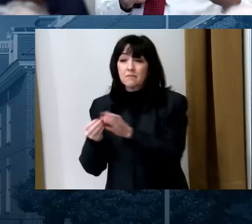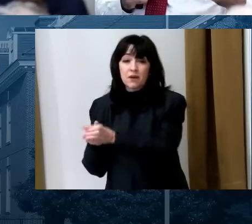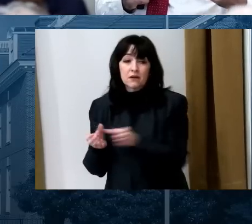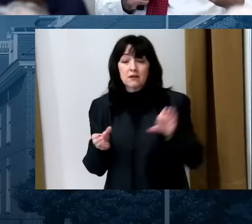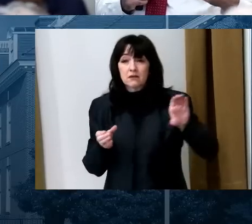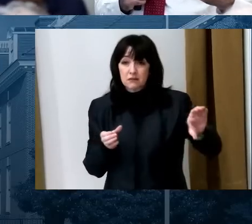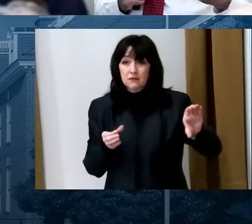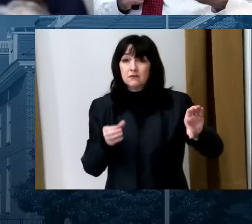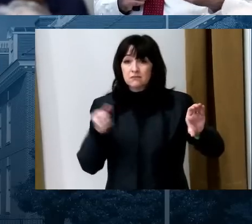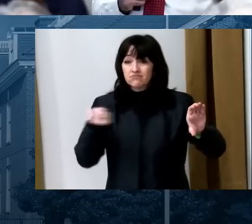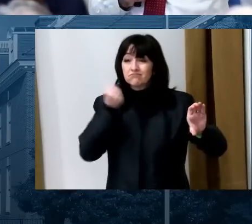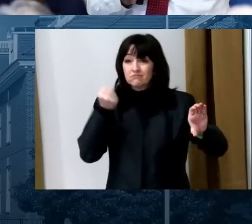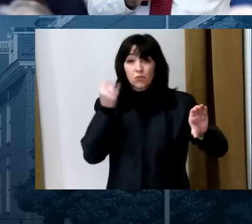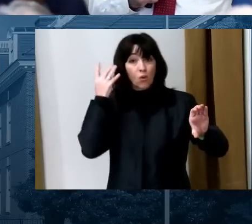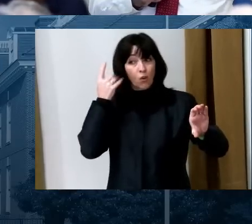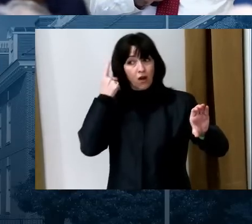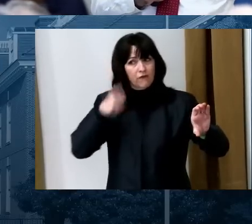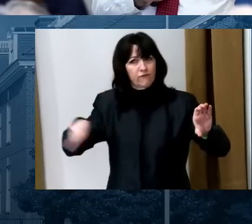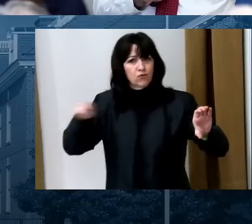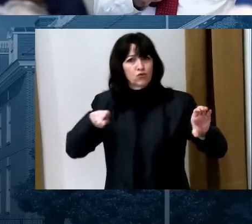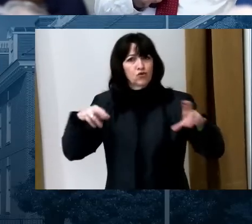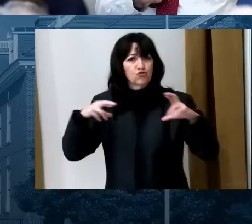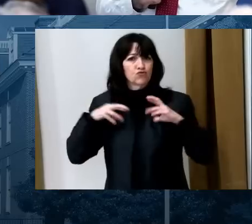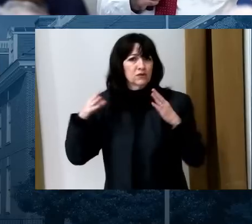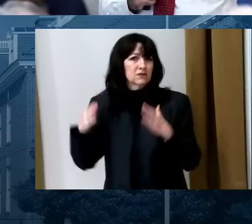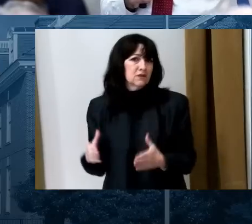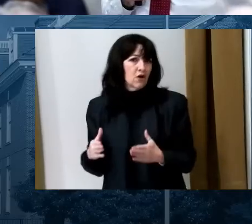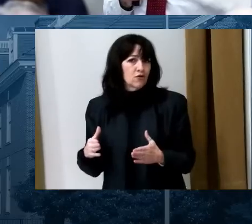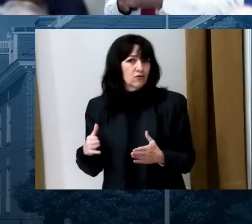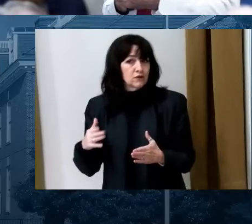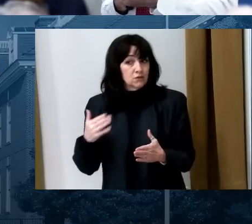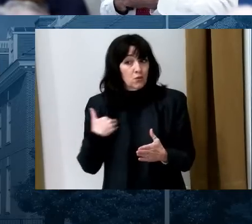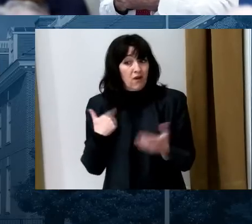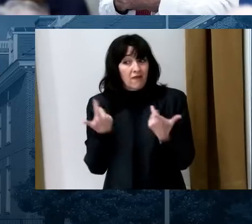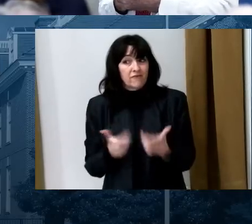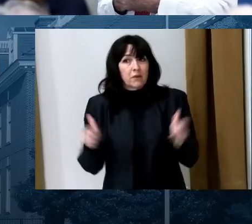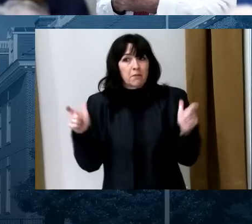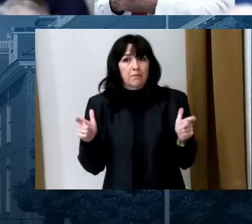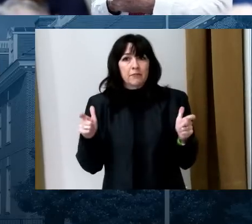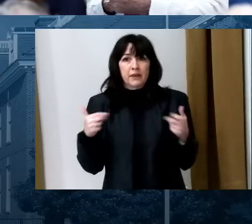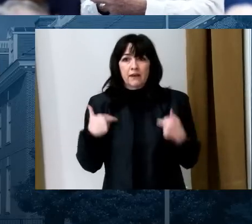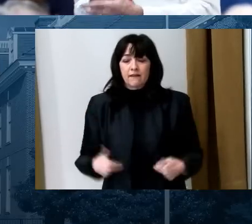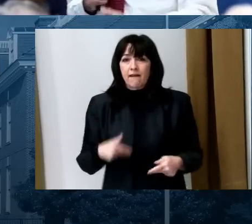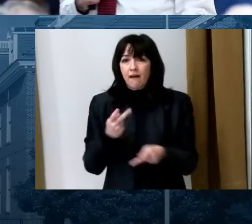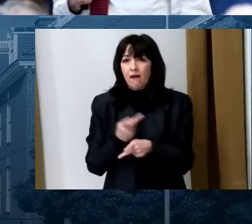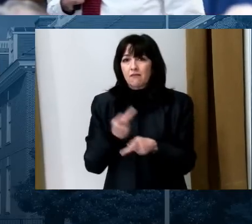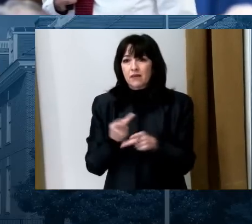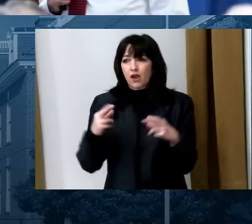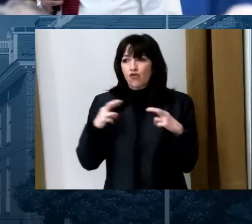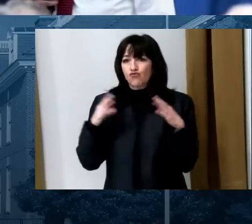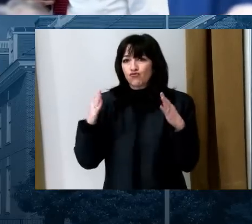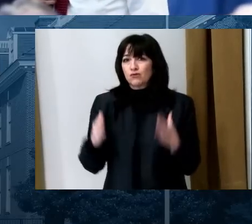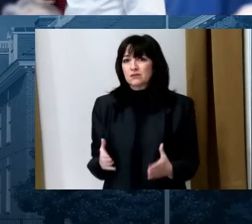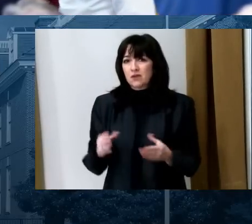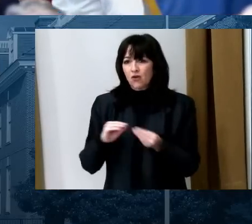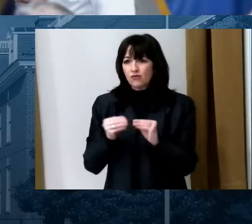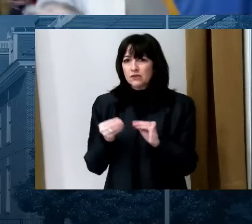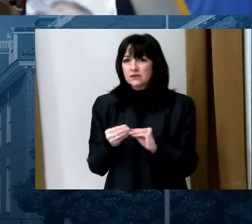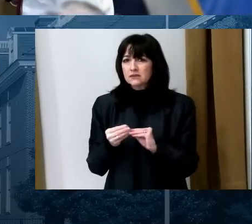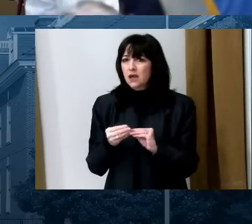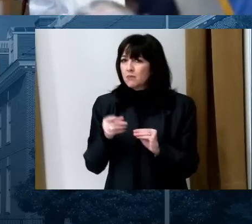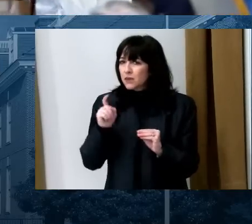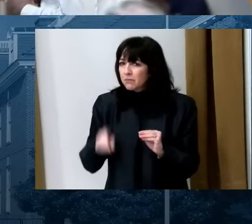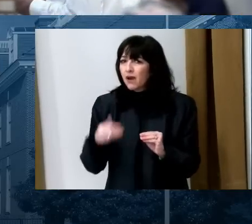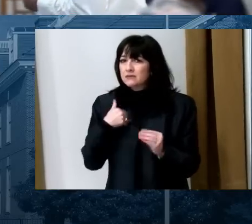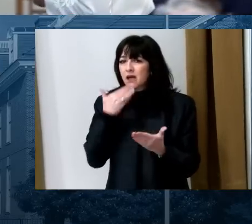thing with retirees. If we have a big retiree health number, that means it's a number that we can't put to